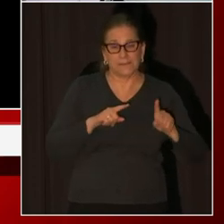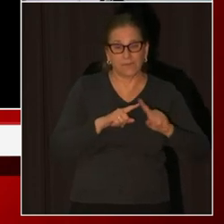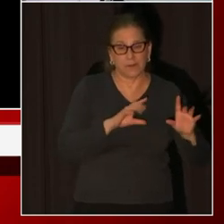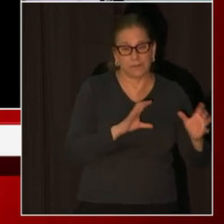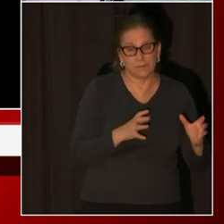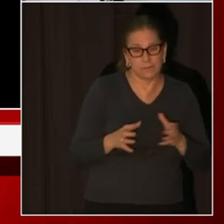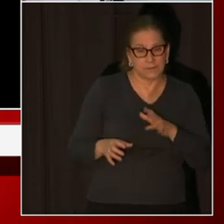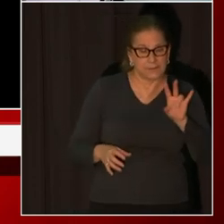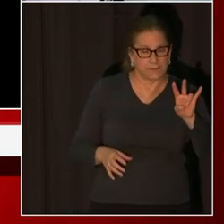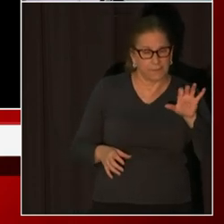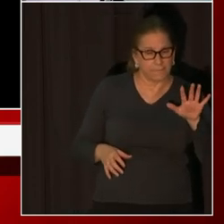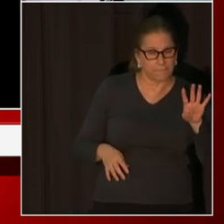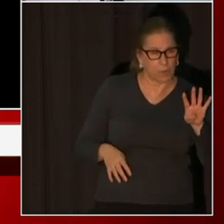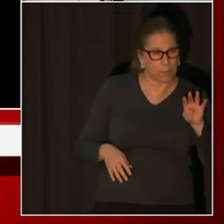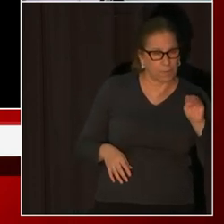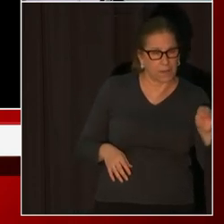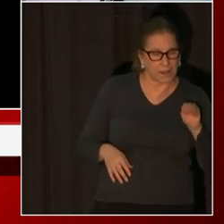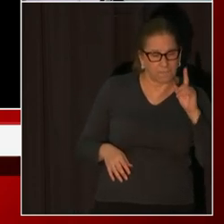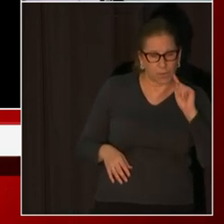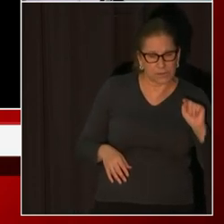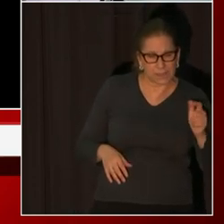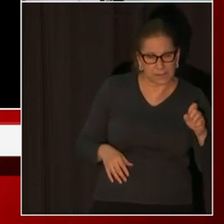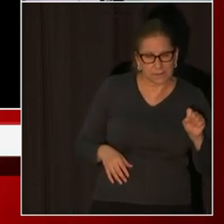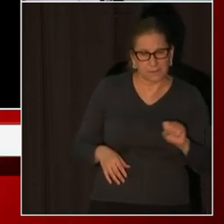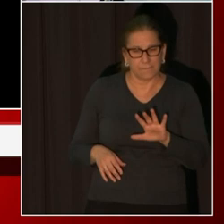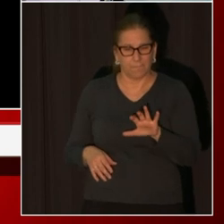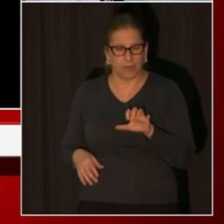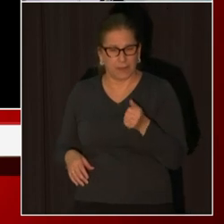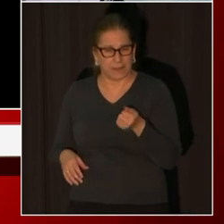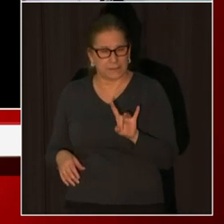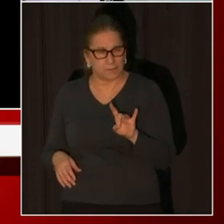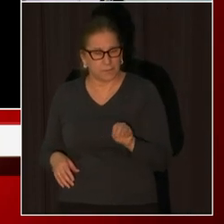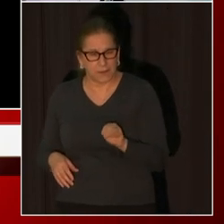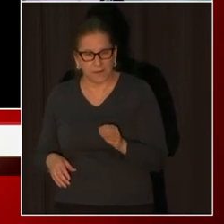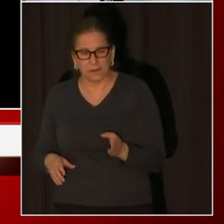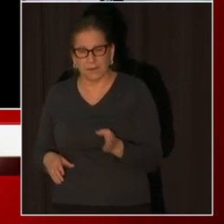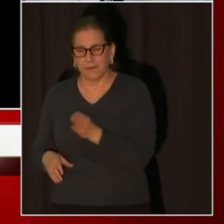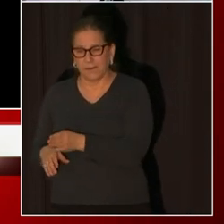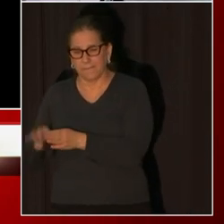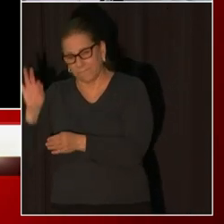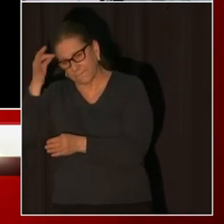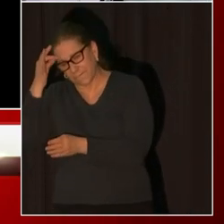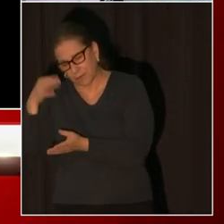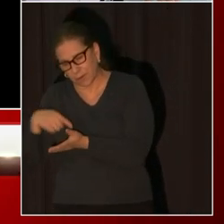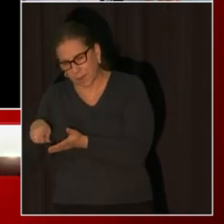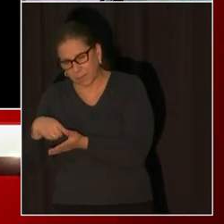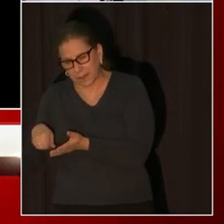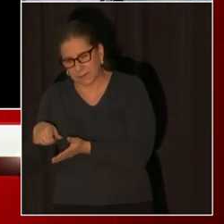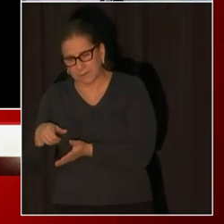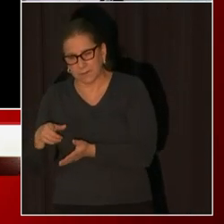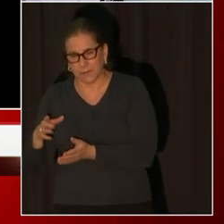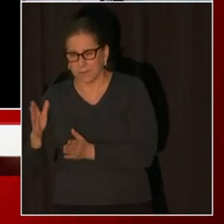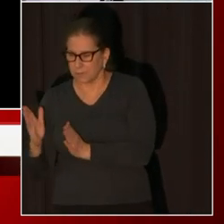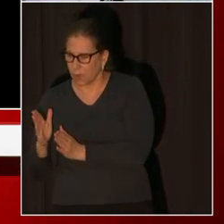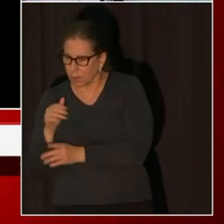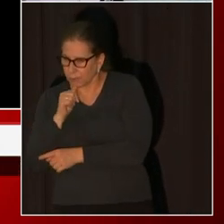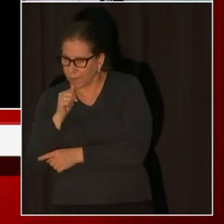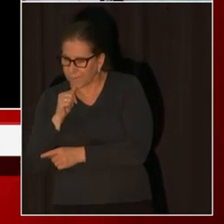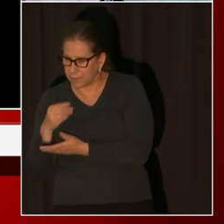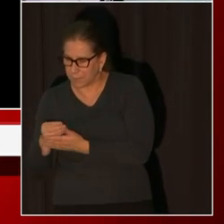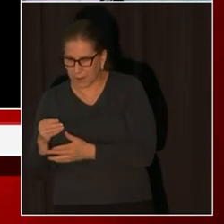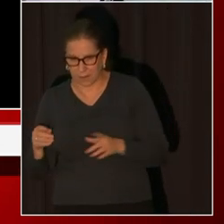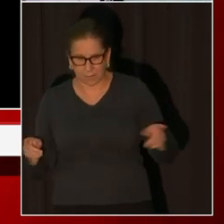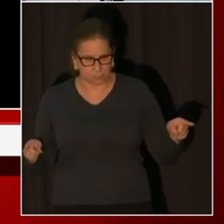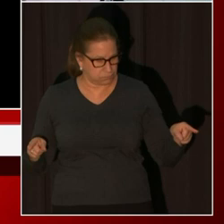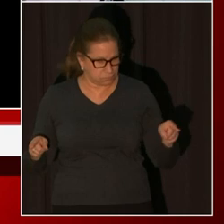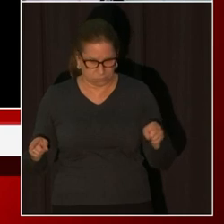dedicated taxes at $518 million, and then federal payments and a small source of private resources. Our total